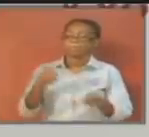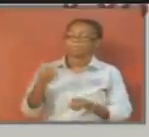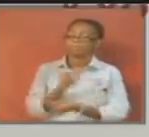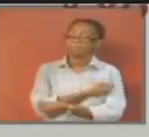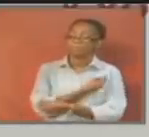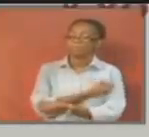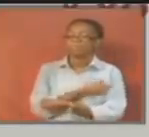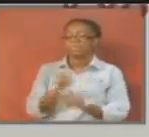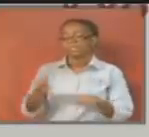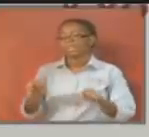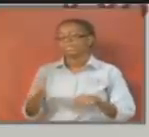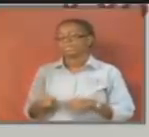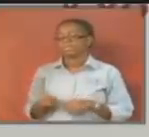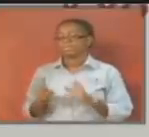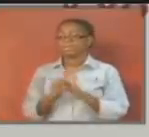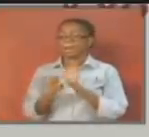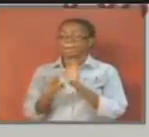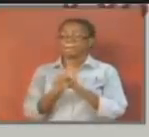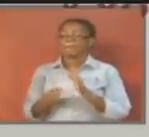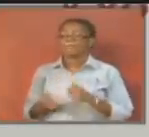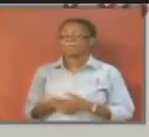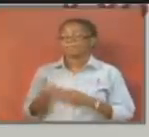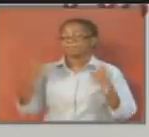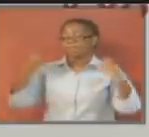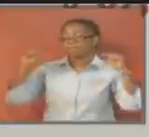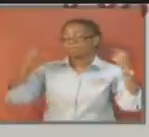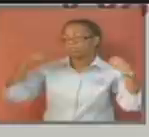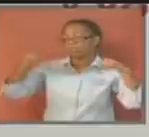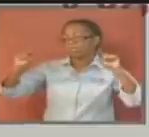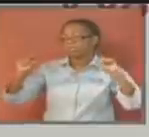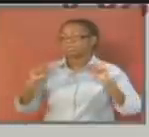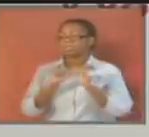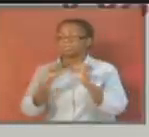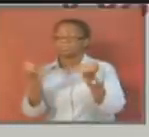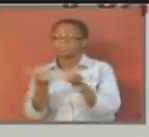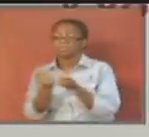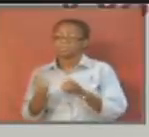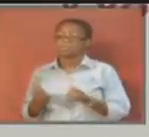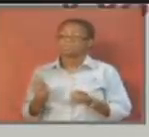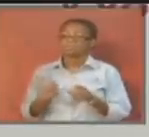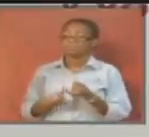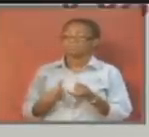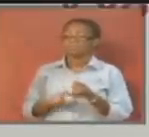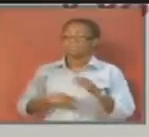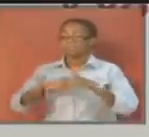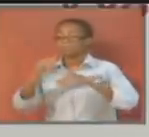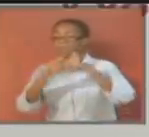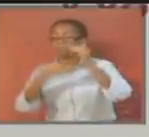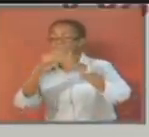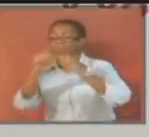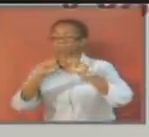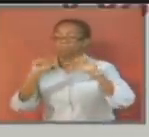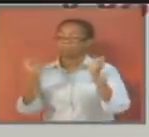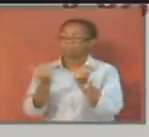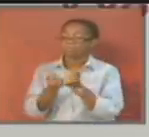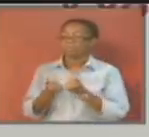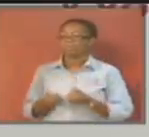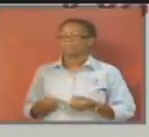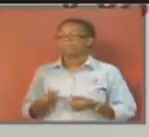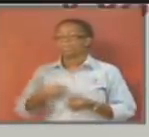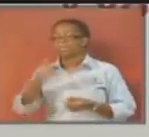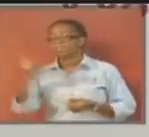Trinidad and Tobago Manufacturers Association, construction sectors, and various other private sector and entities. So we did